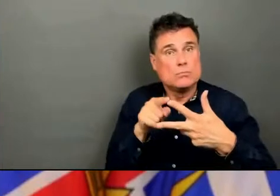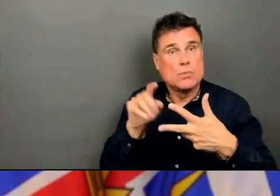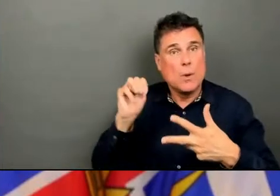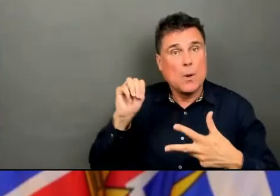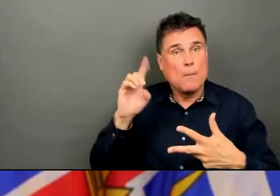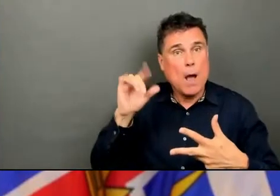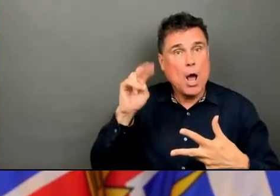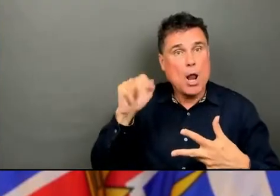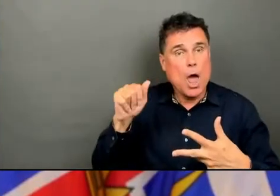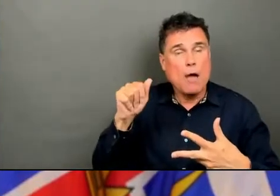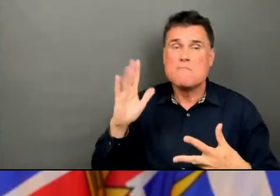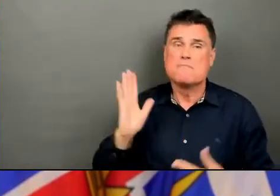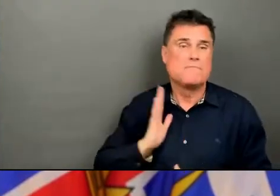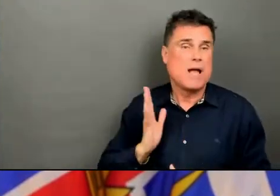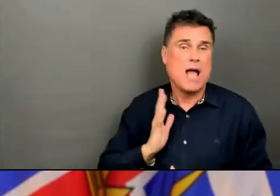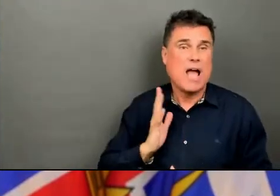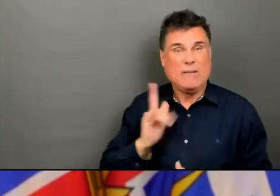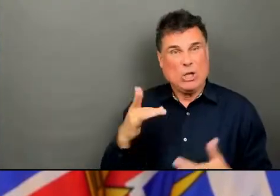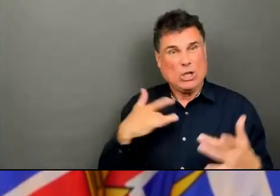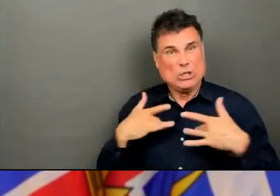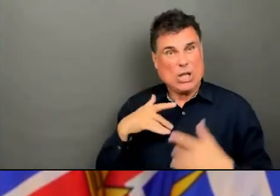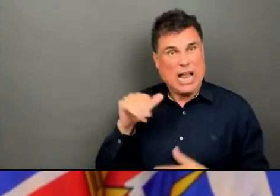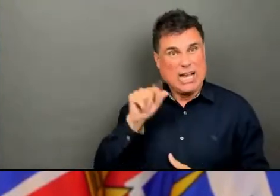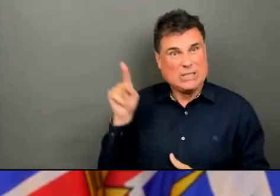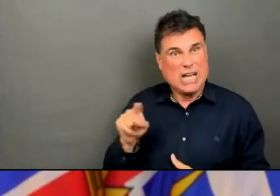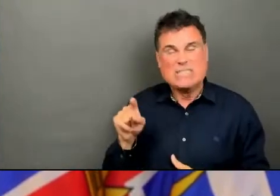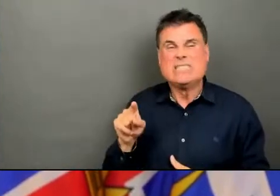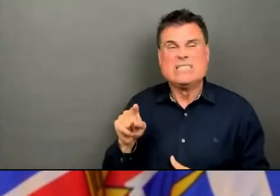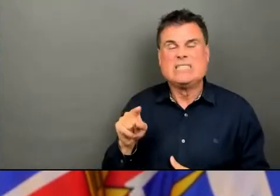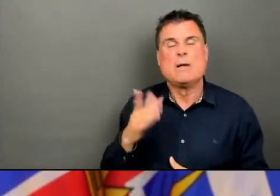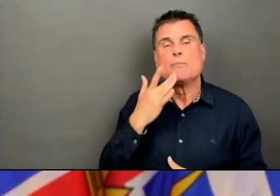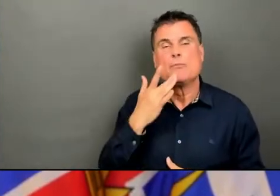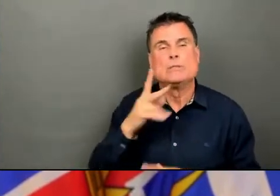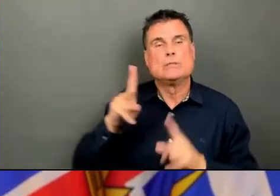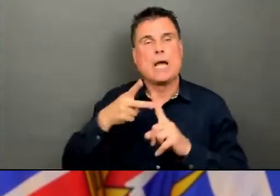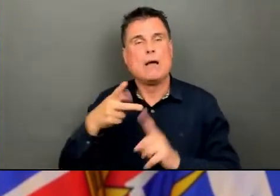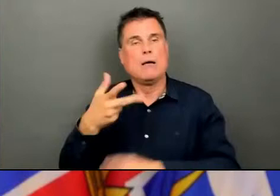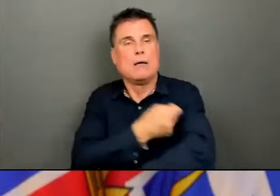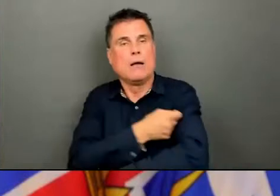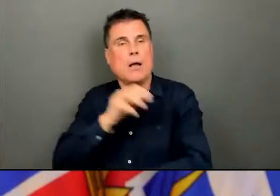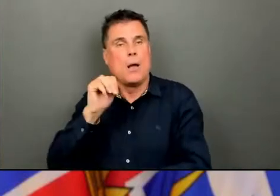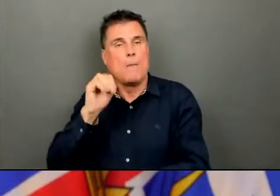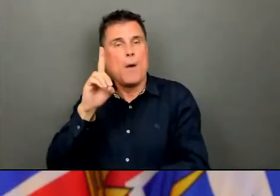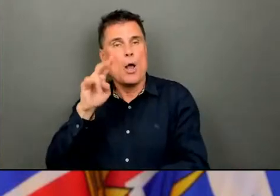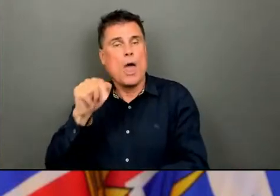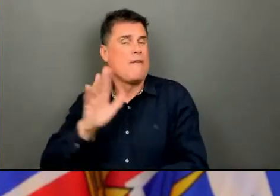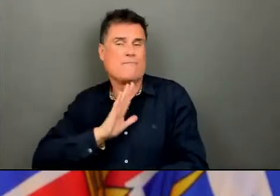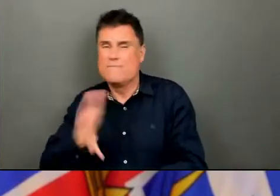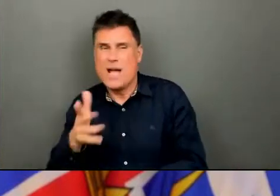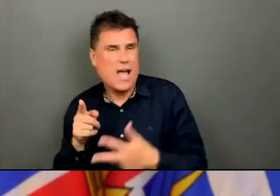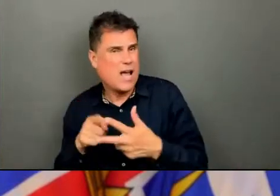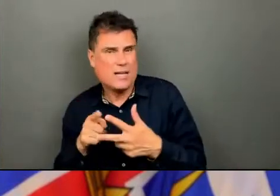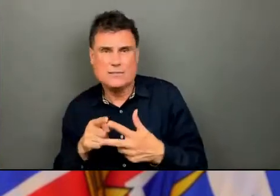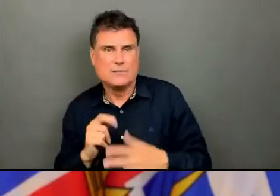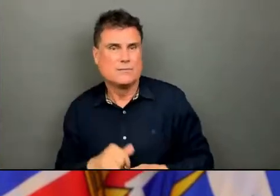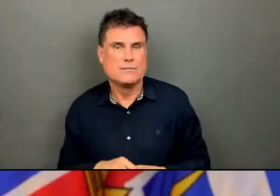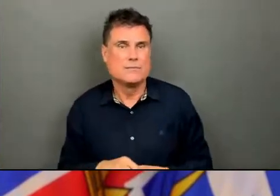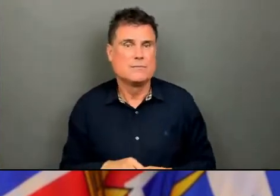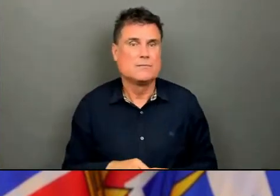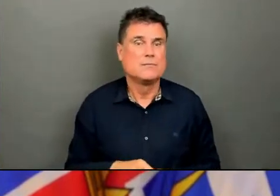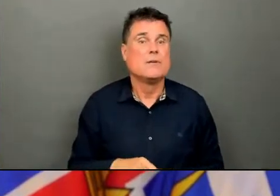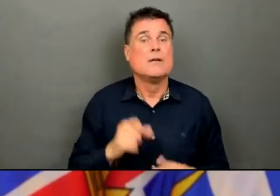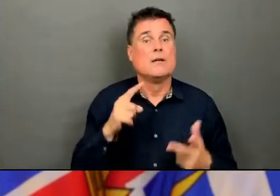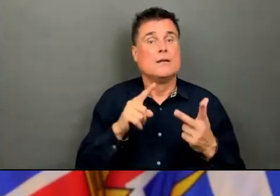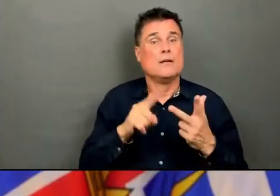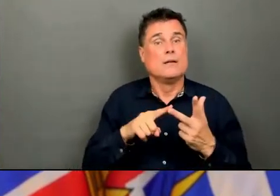about AstraZeneca. So we have a limited supply in pharmacies, and it's been going very well. I know a lot of people